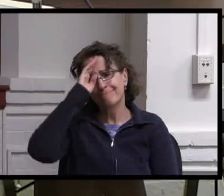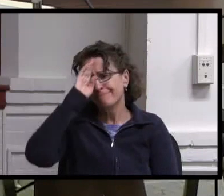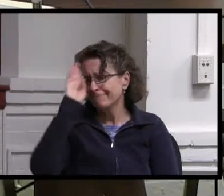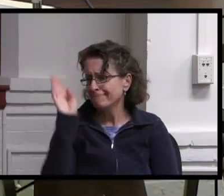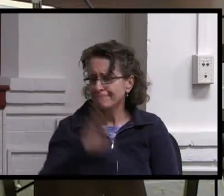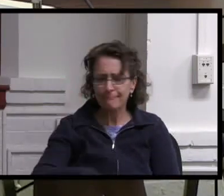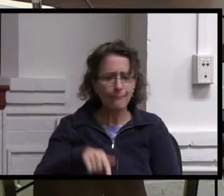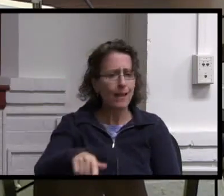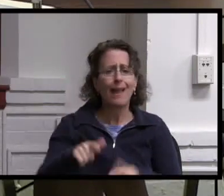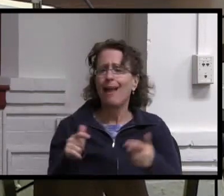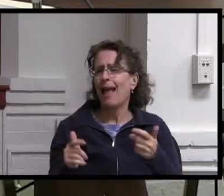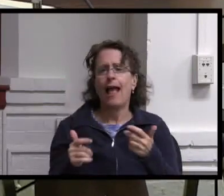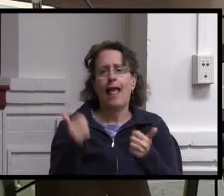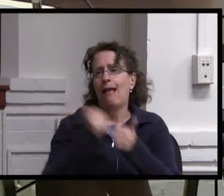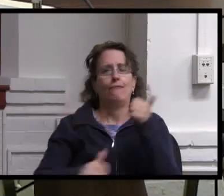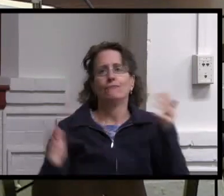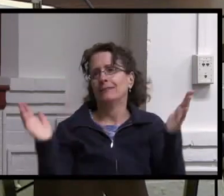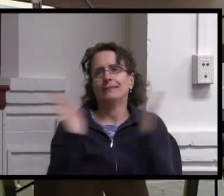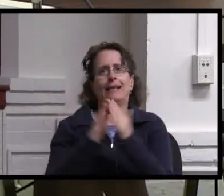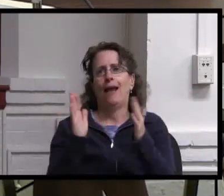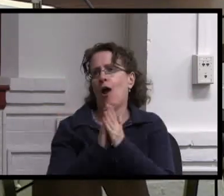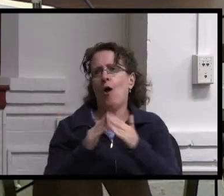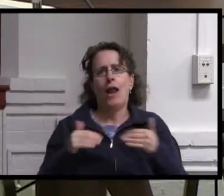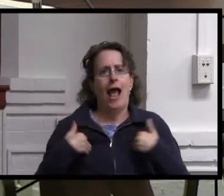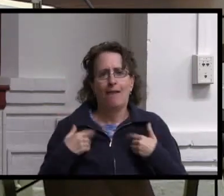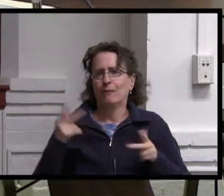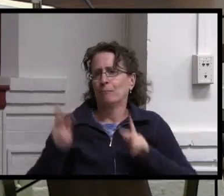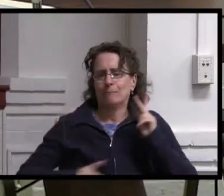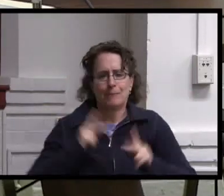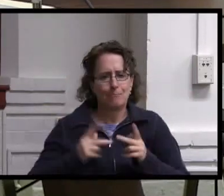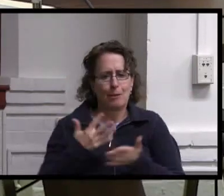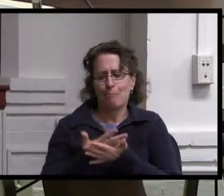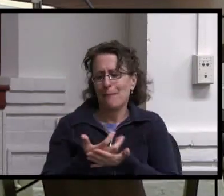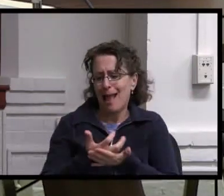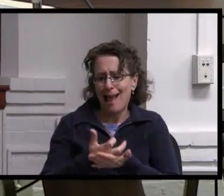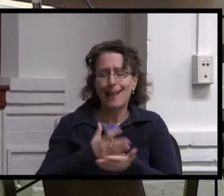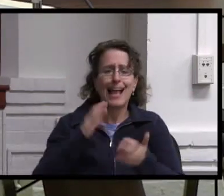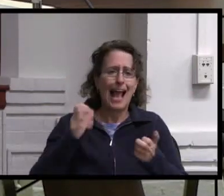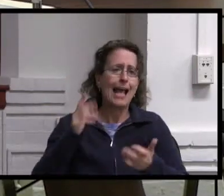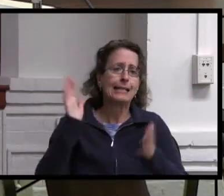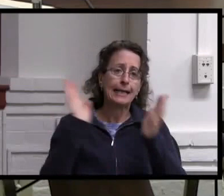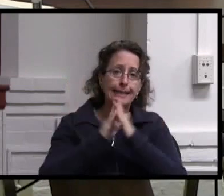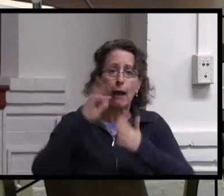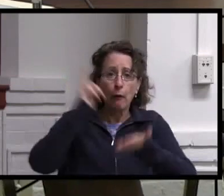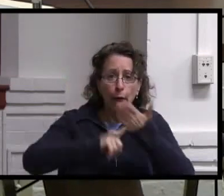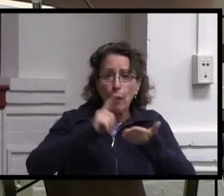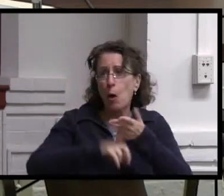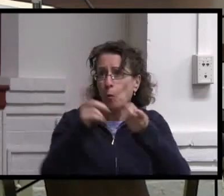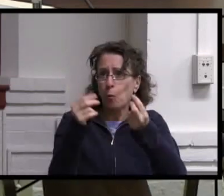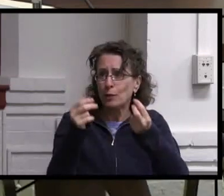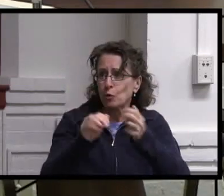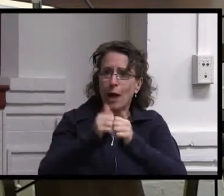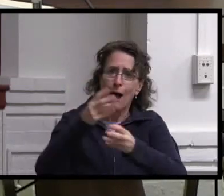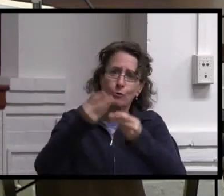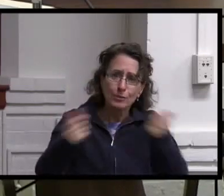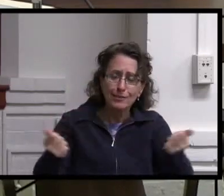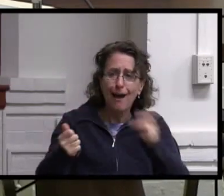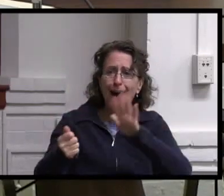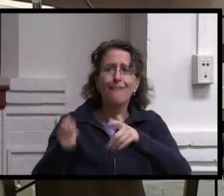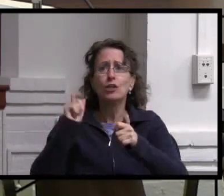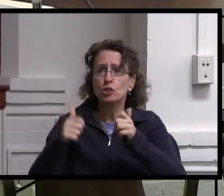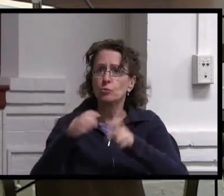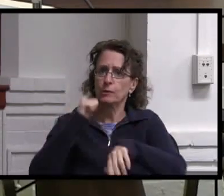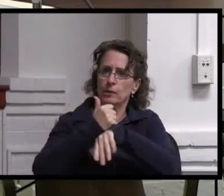as a town. This conversation is going on throughout the country as we speak. Ordinances and programs are being